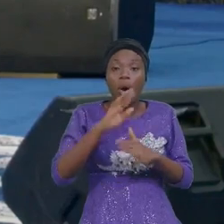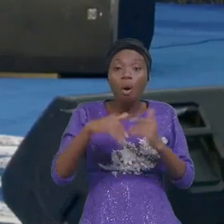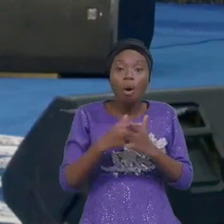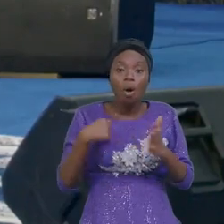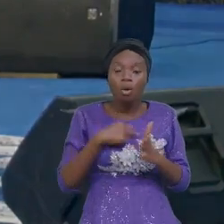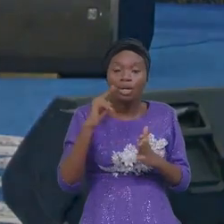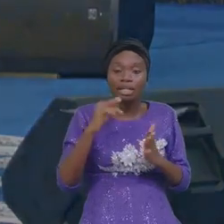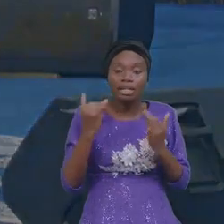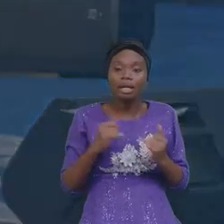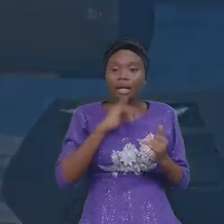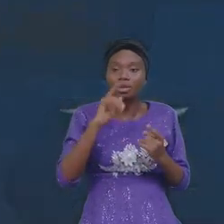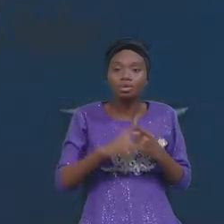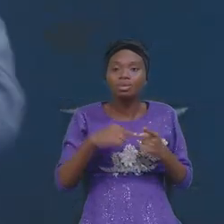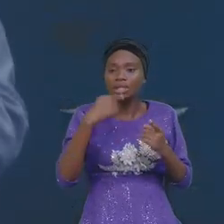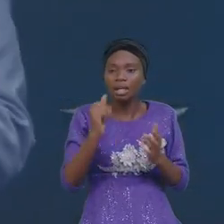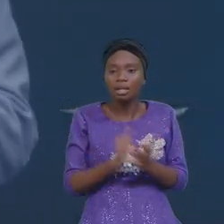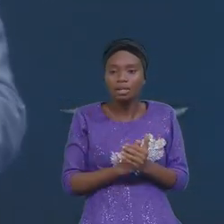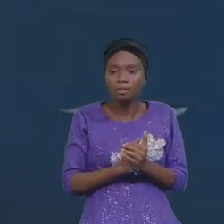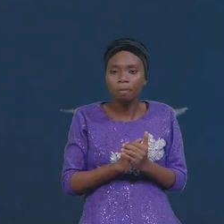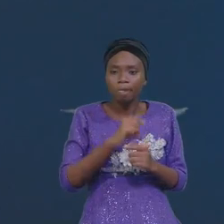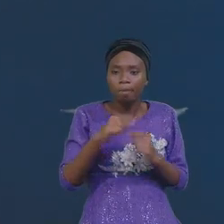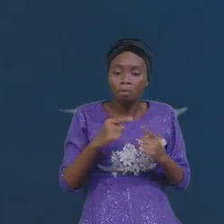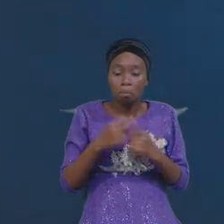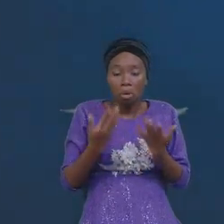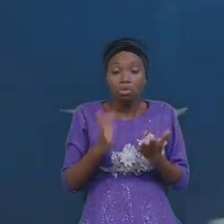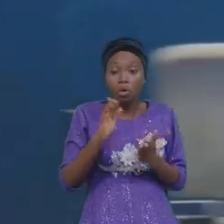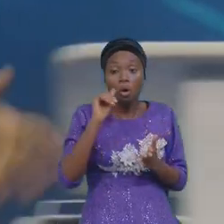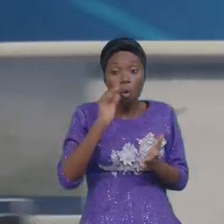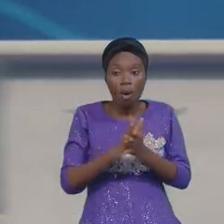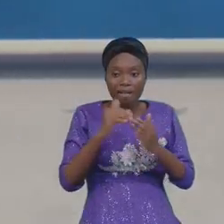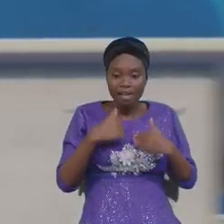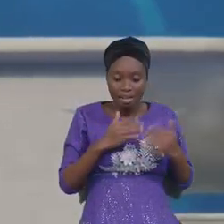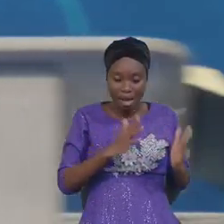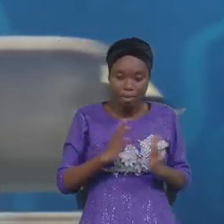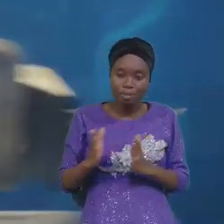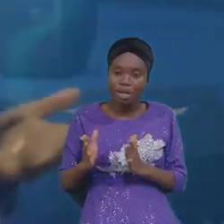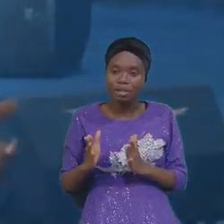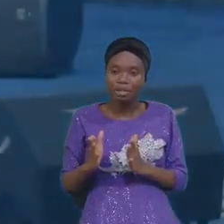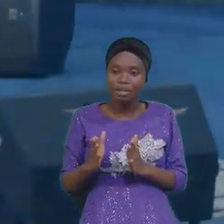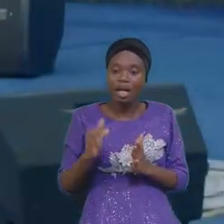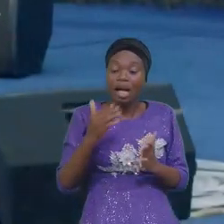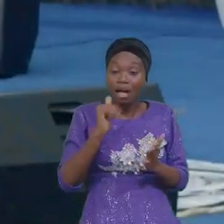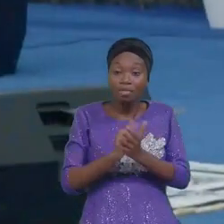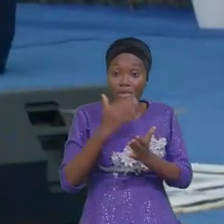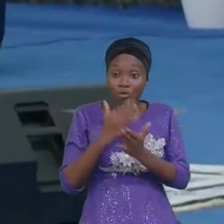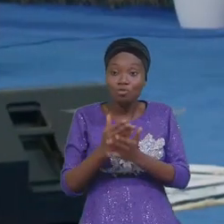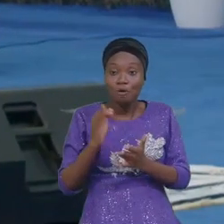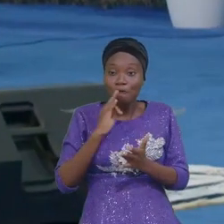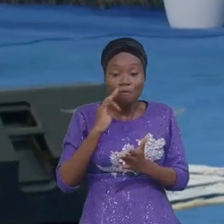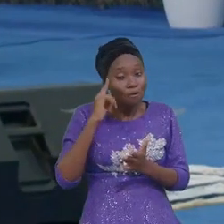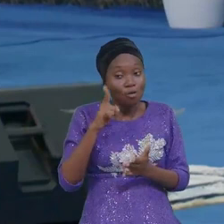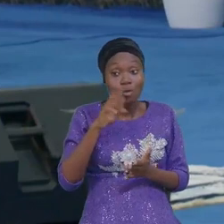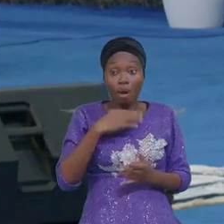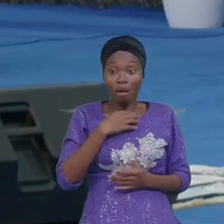say, you know, when you know, your wife has prepared that good food for you, you've been hungry, and you